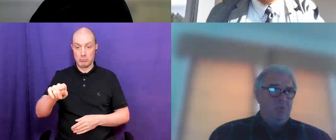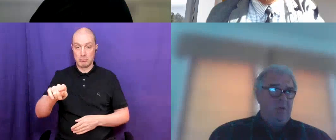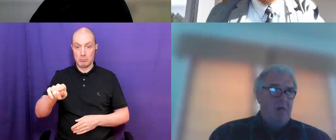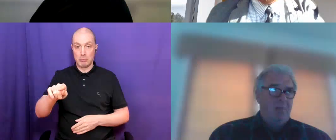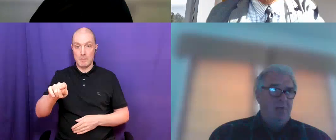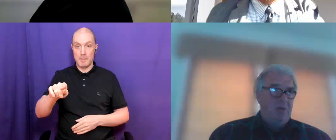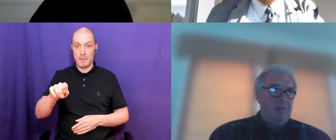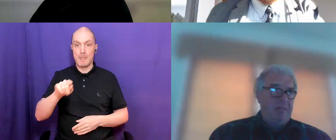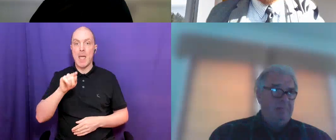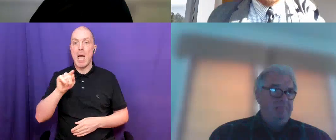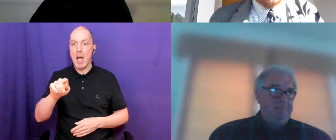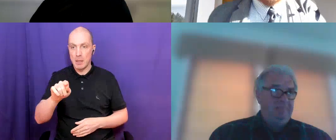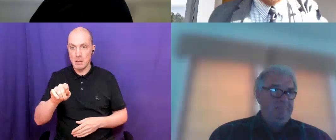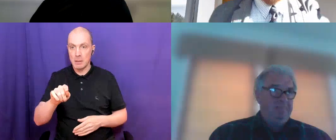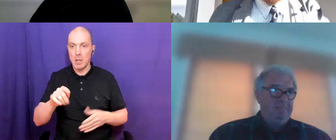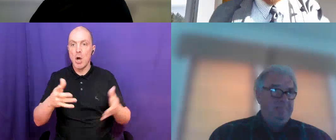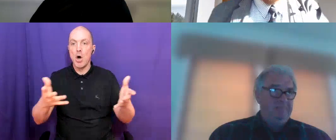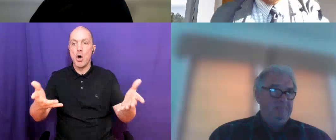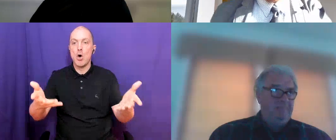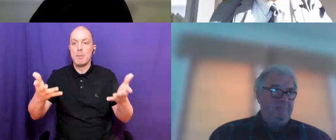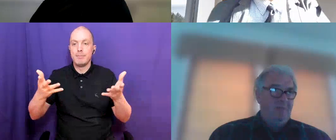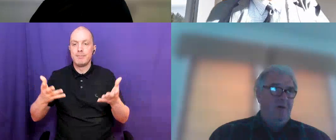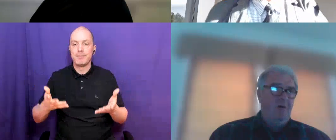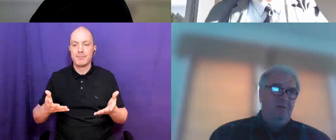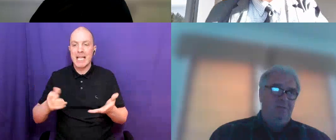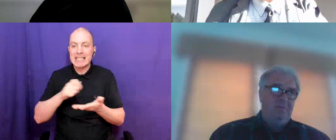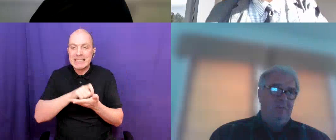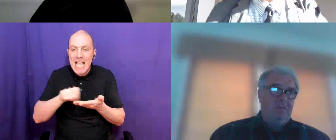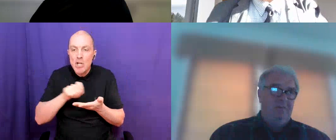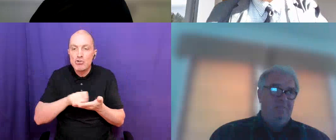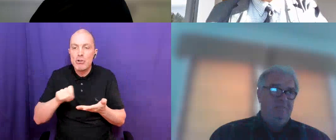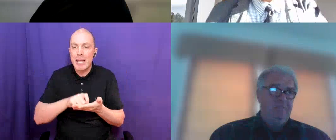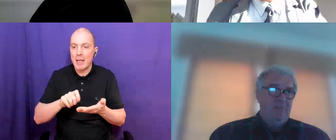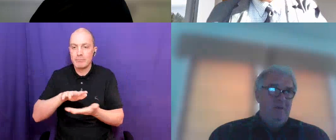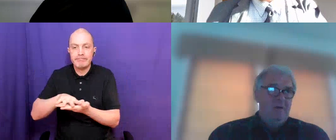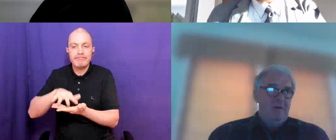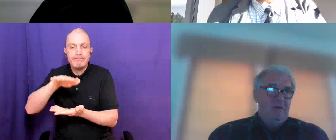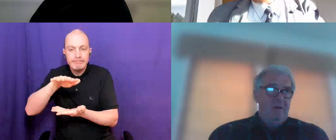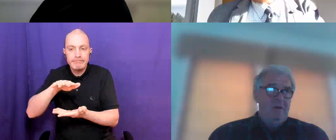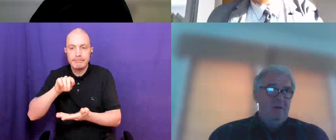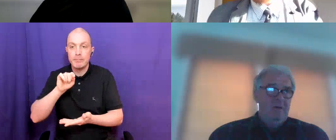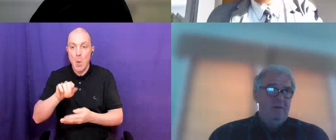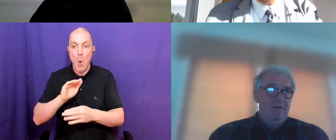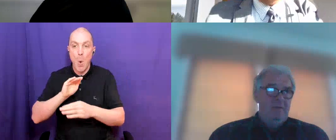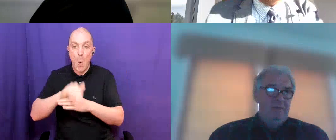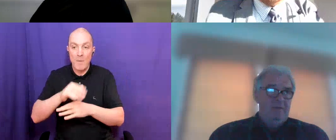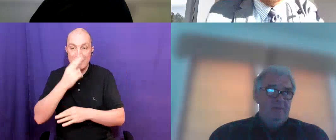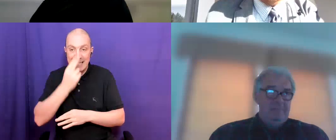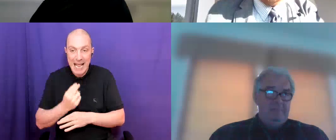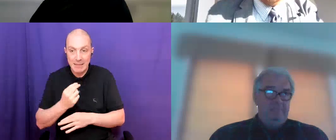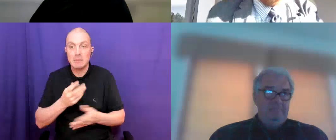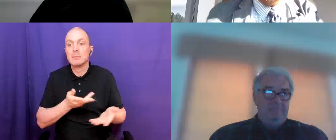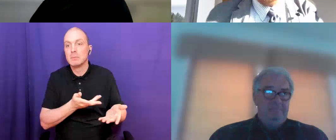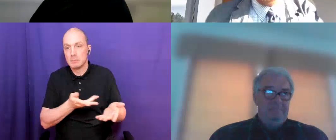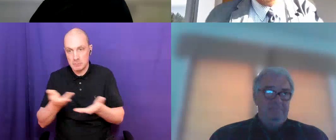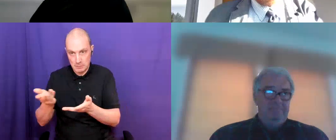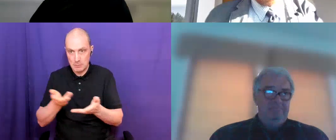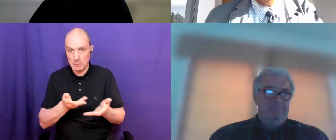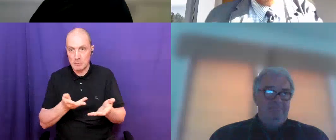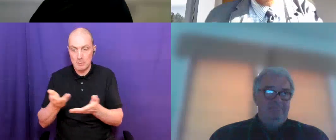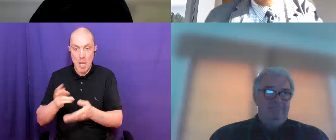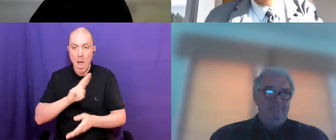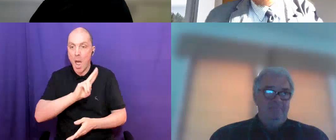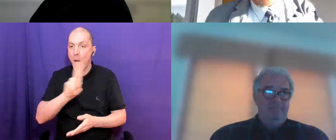poll stationery will take place at the John Wright. There will be the check of unused ballot papers and the ballot paper